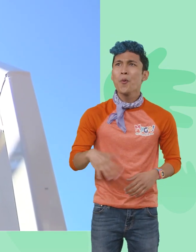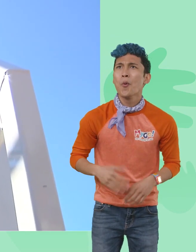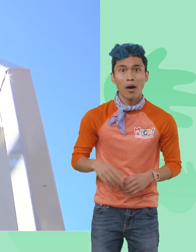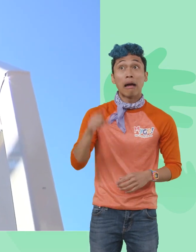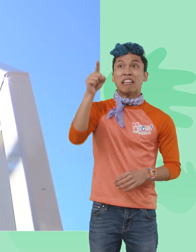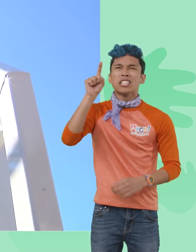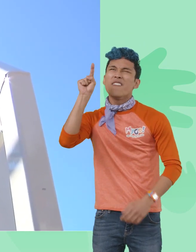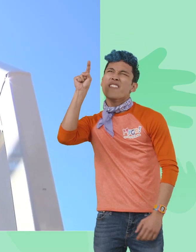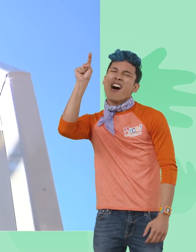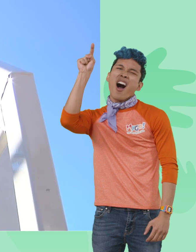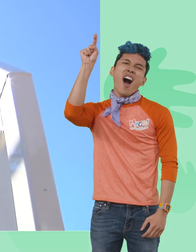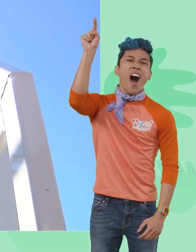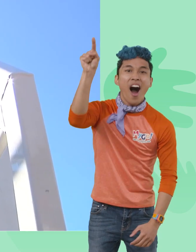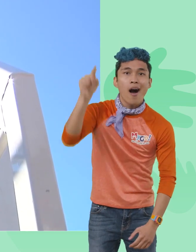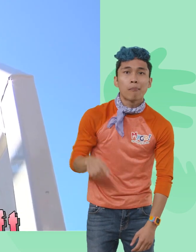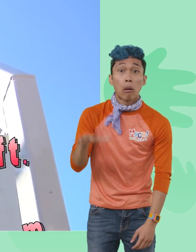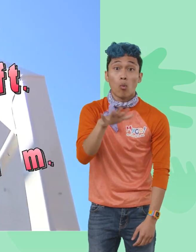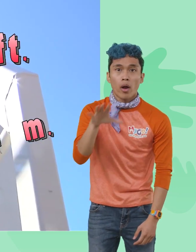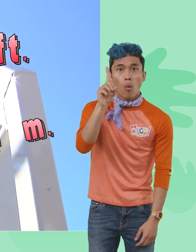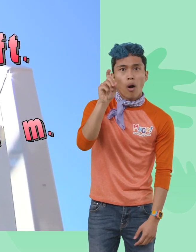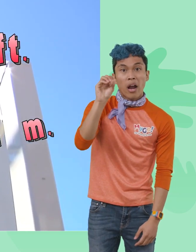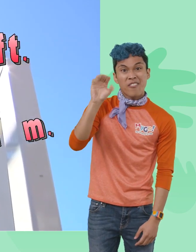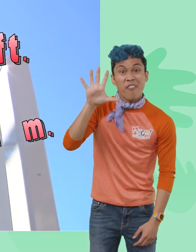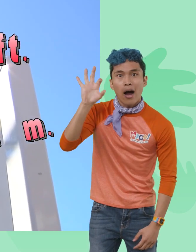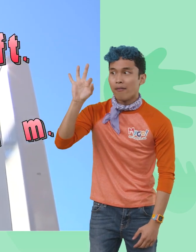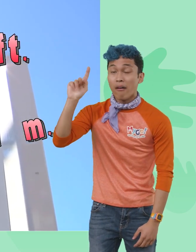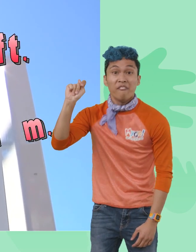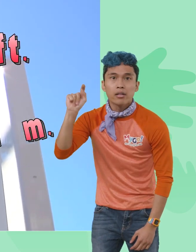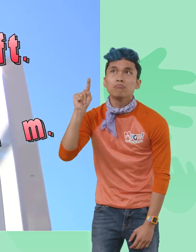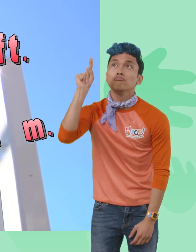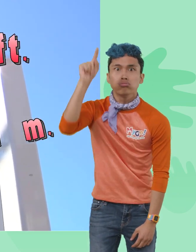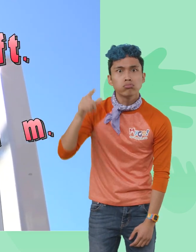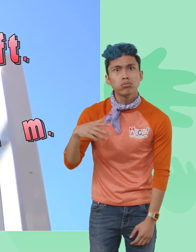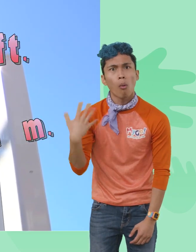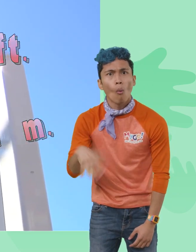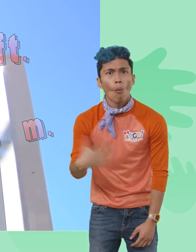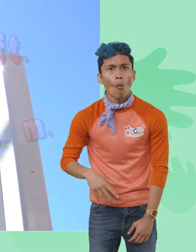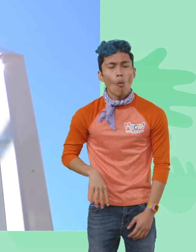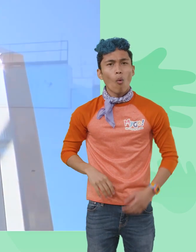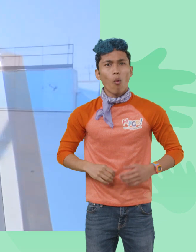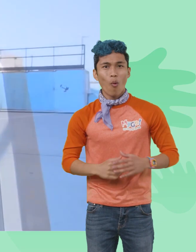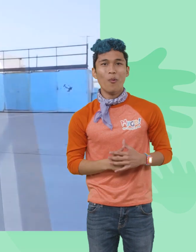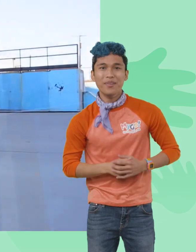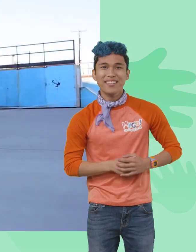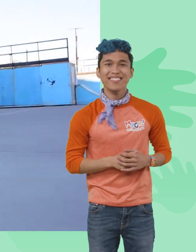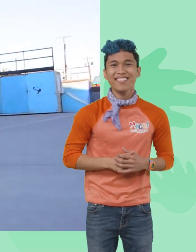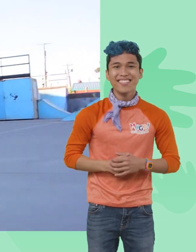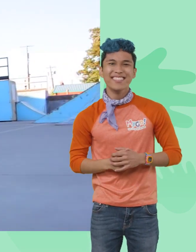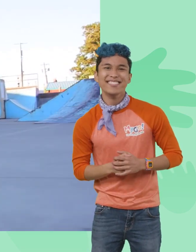Oh, he's so high up there. He's about 105 feet up in the air. Wow!